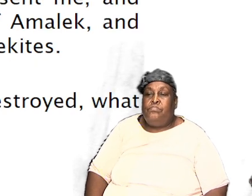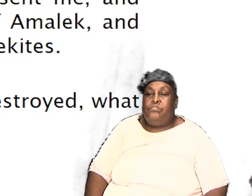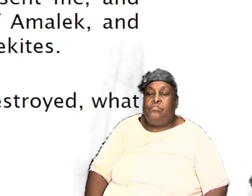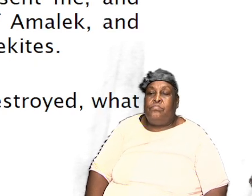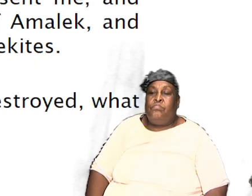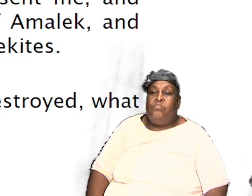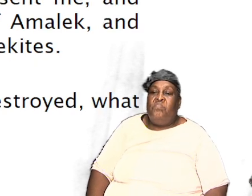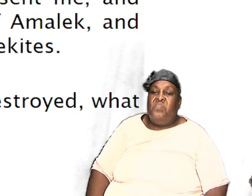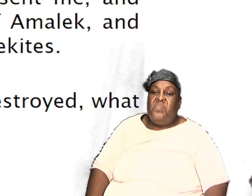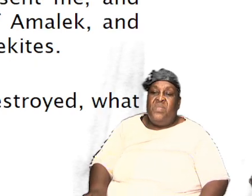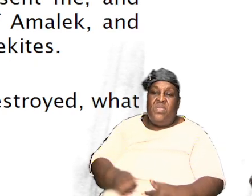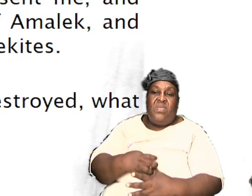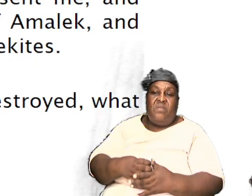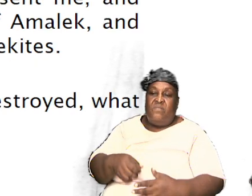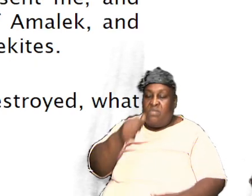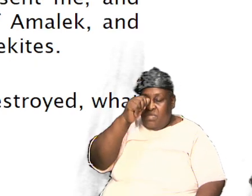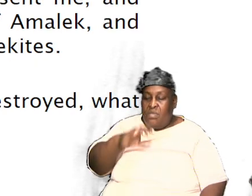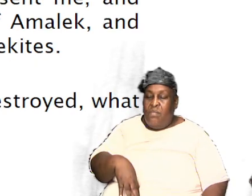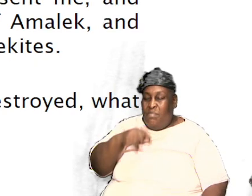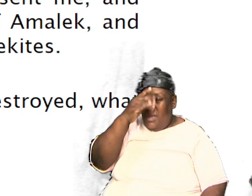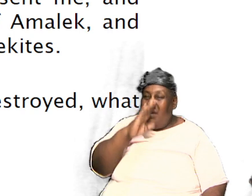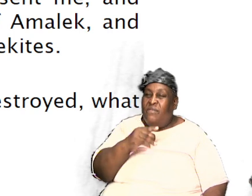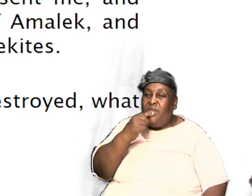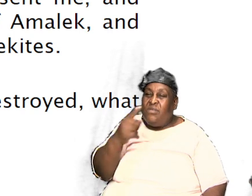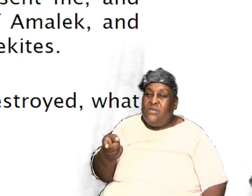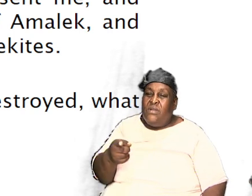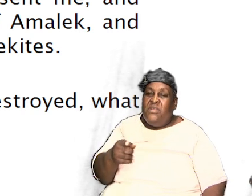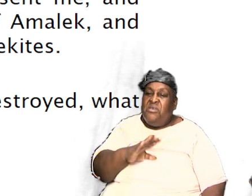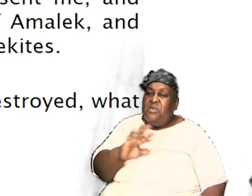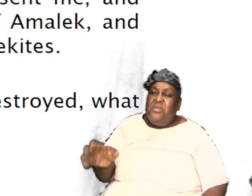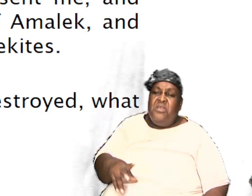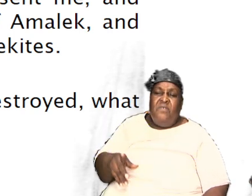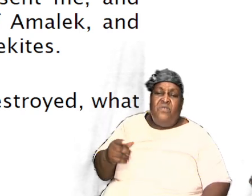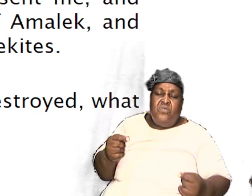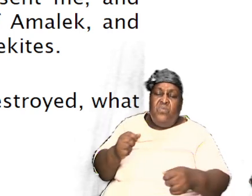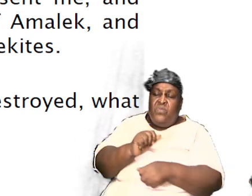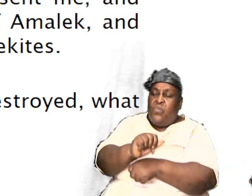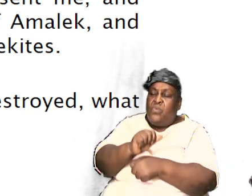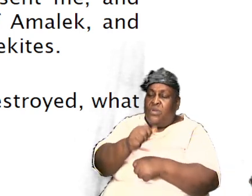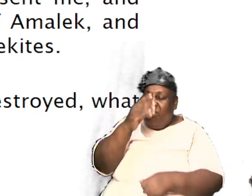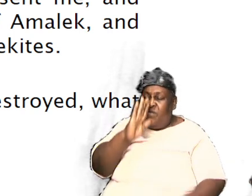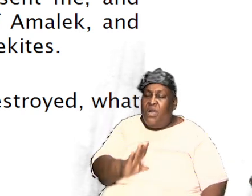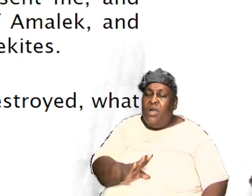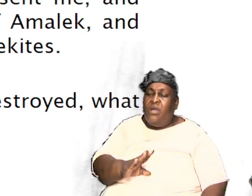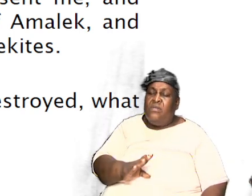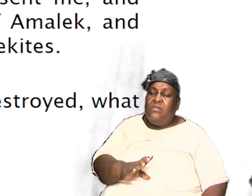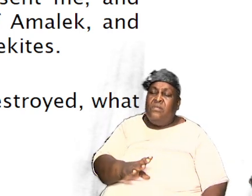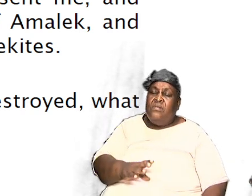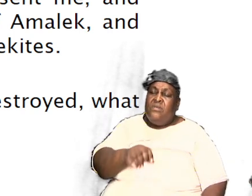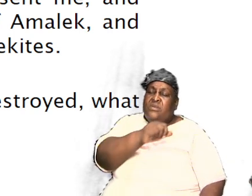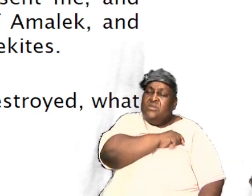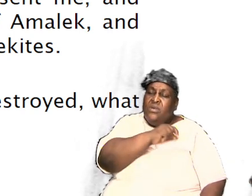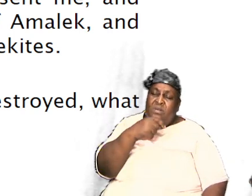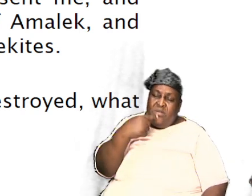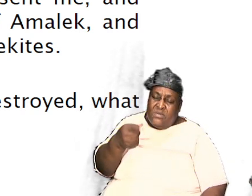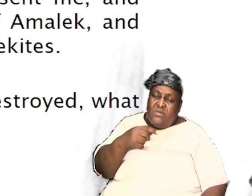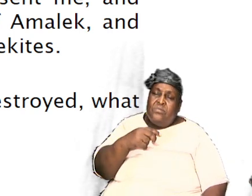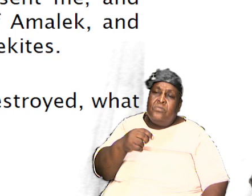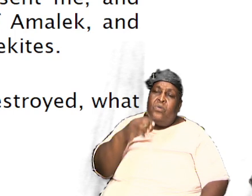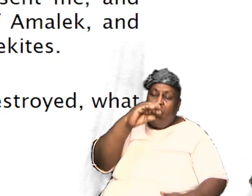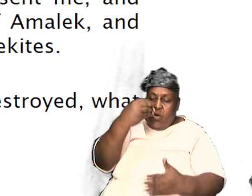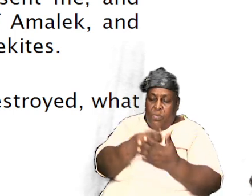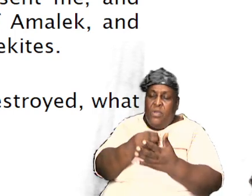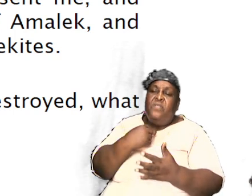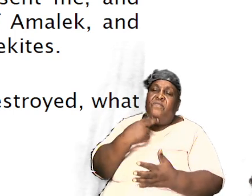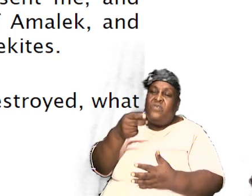So even when the prophet told him, he didn't carry out the commandment of the Lord. He said, yes, I did. I have obeyed the voice of the Lord and